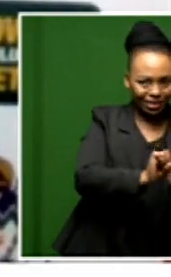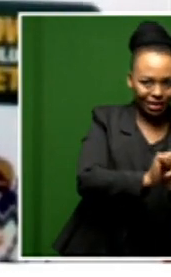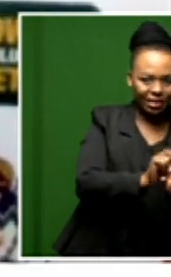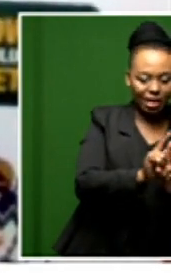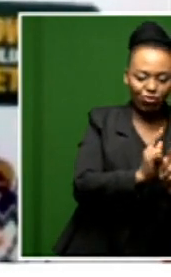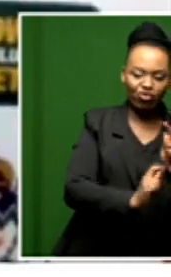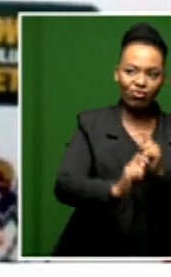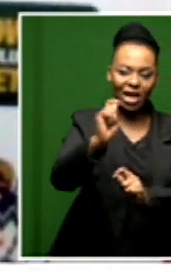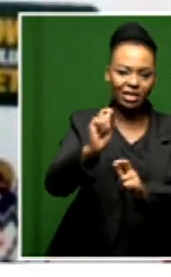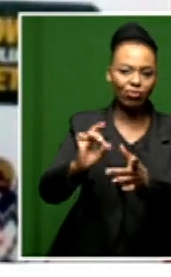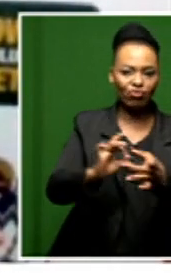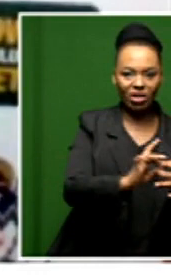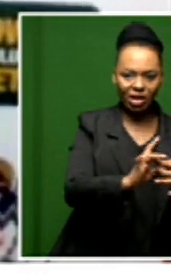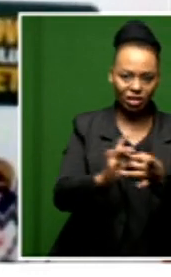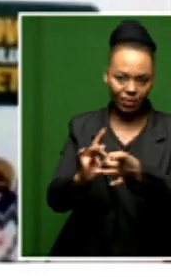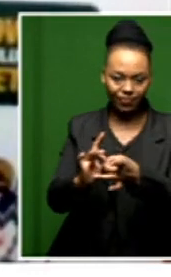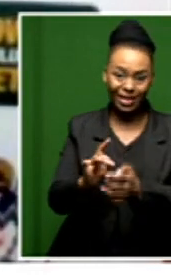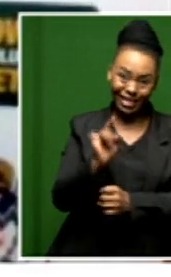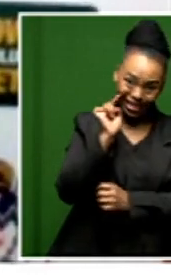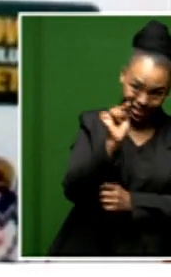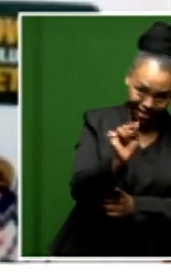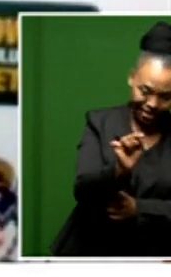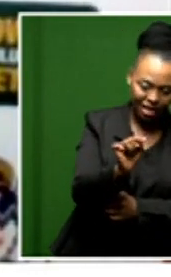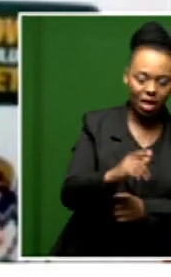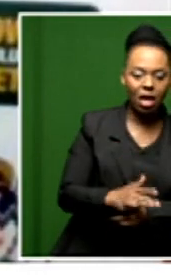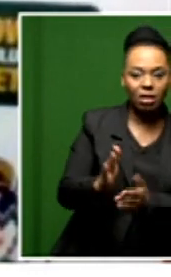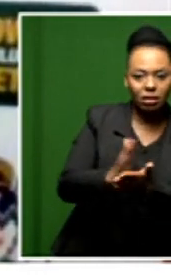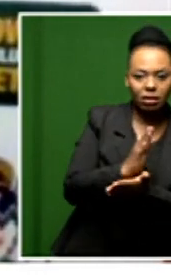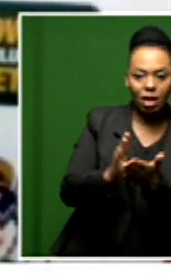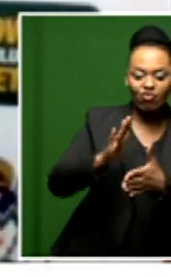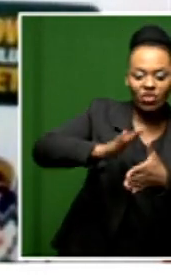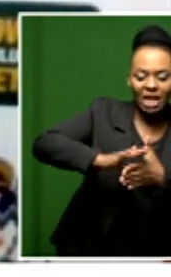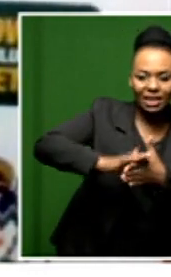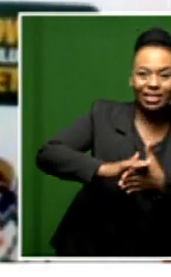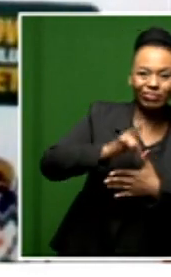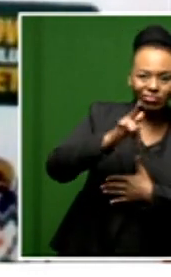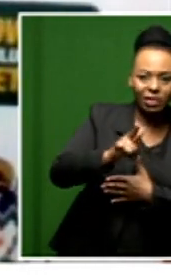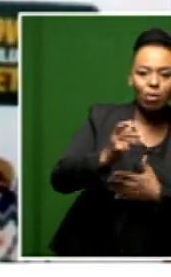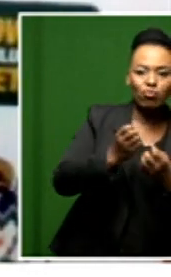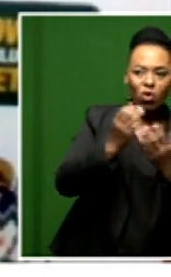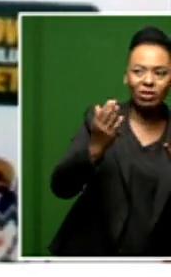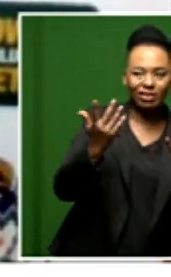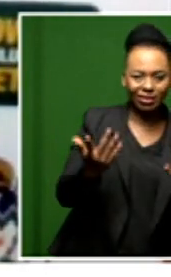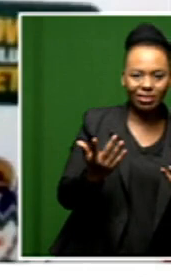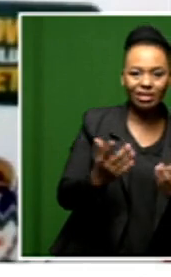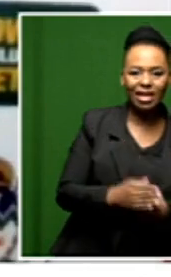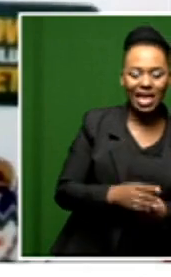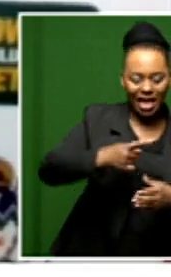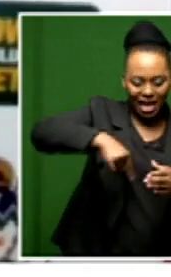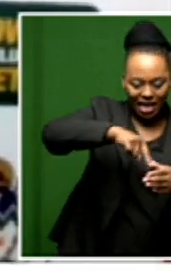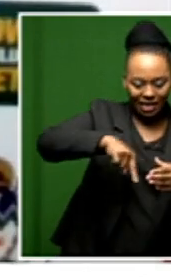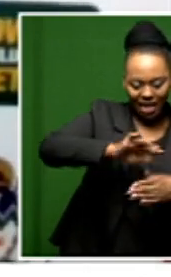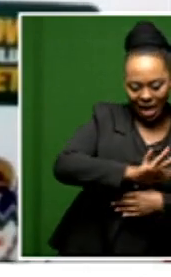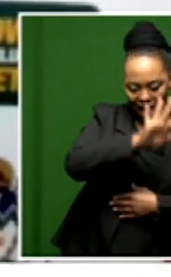trade relations. So those are some of the reasons that have undermined the intra-Africa